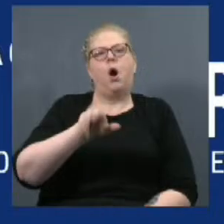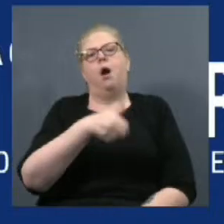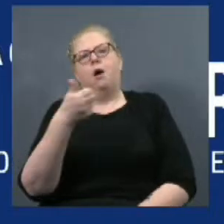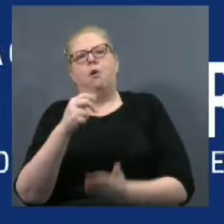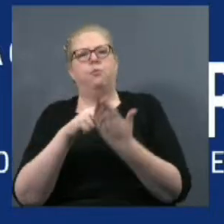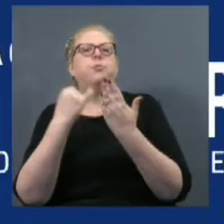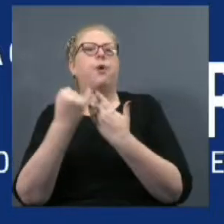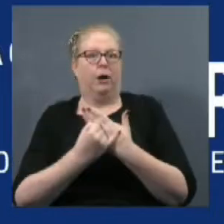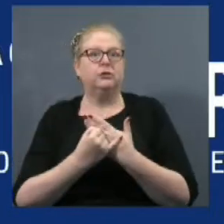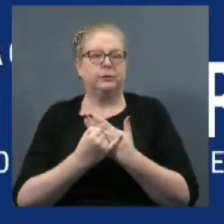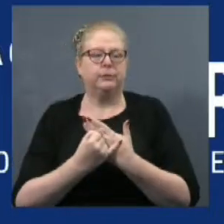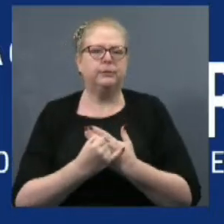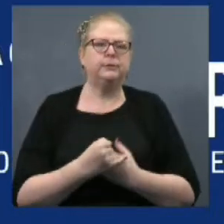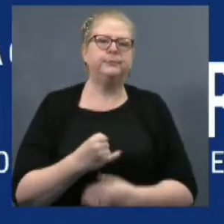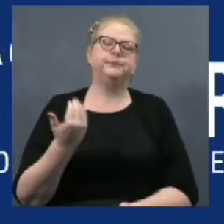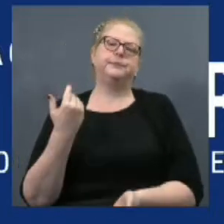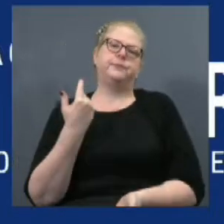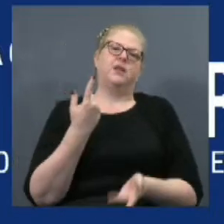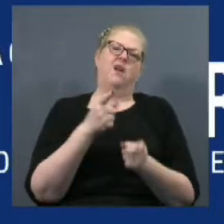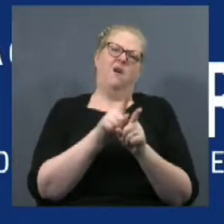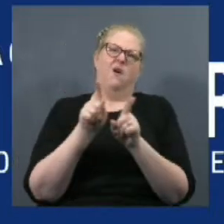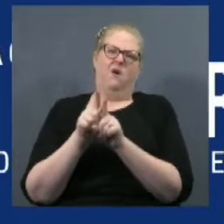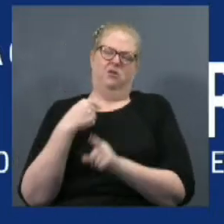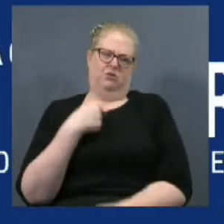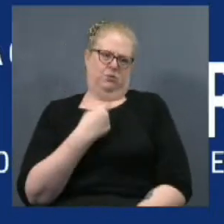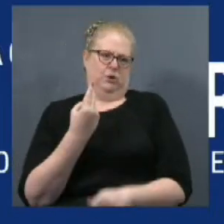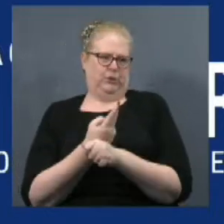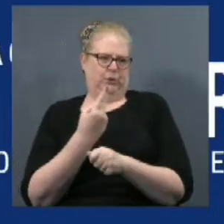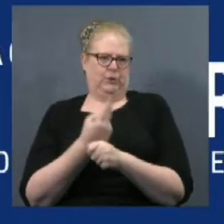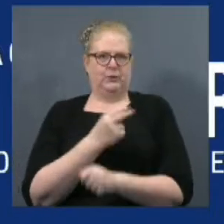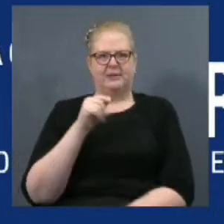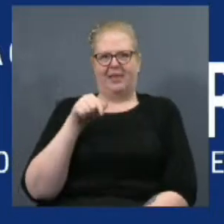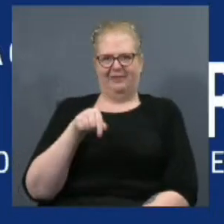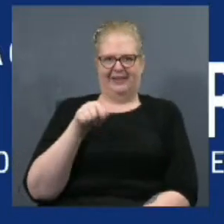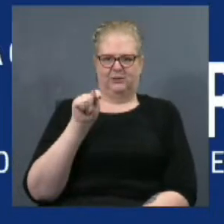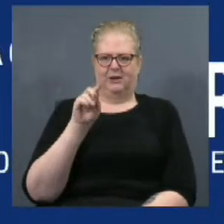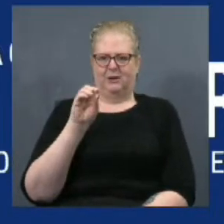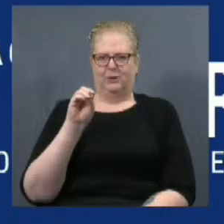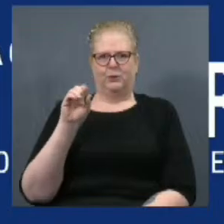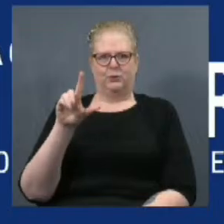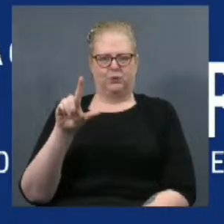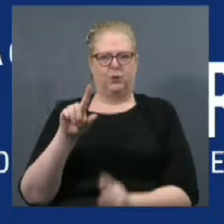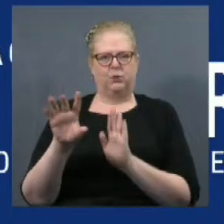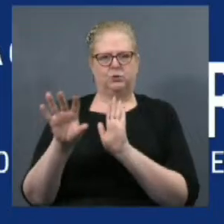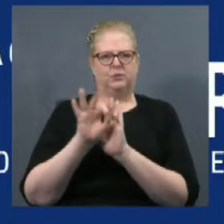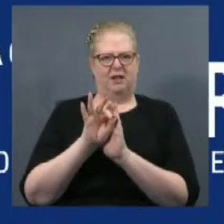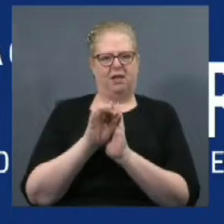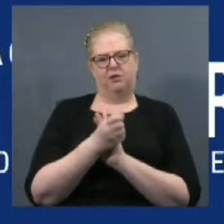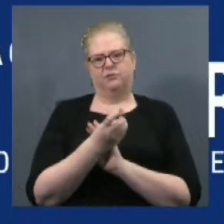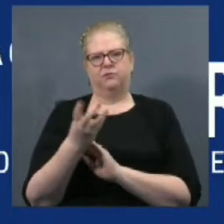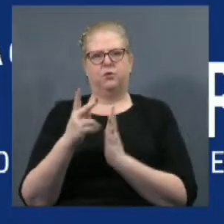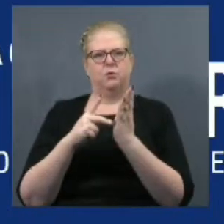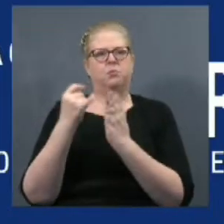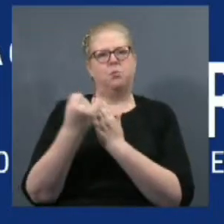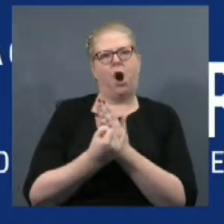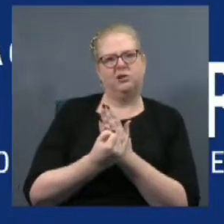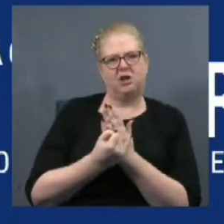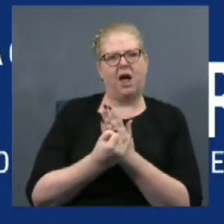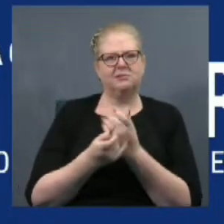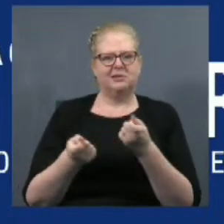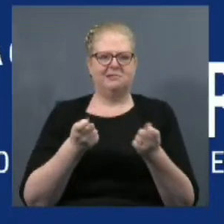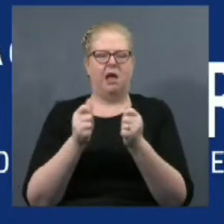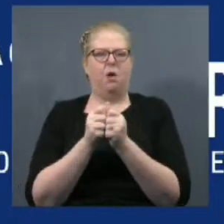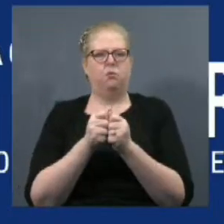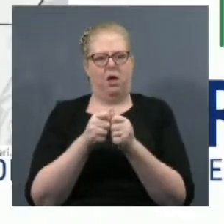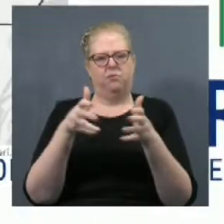Also, we tried to use this tool here to select a few projects to do with the remaining money that we had. So with that,